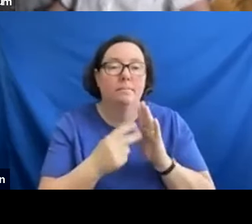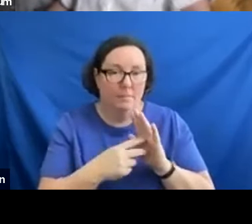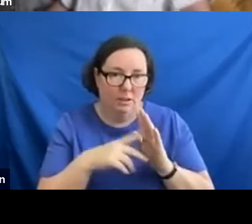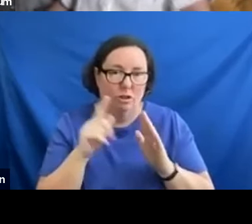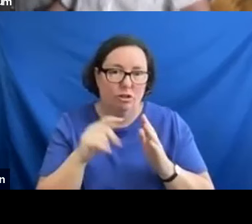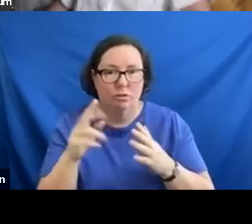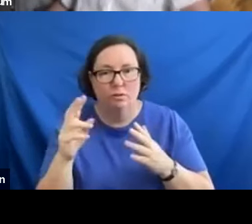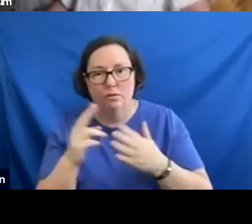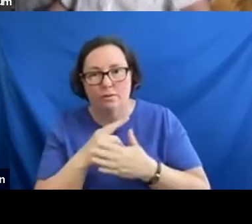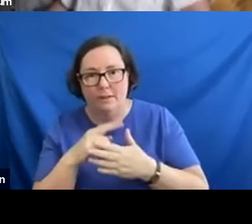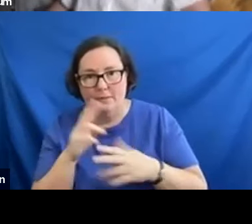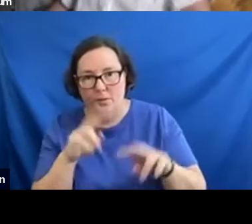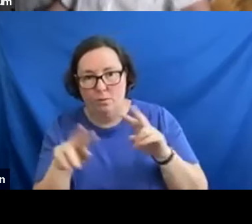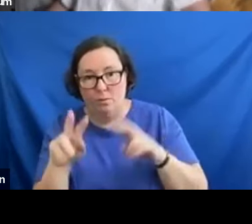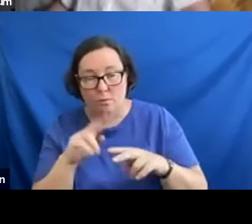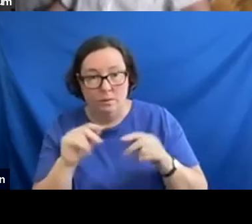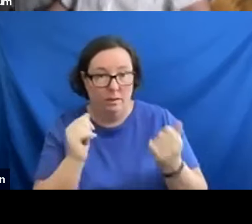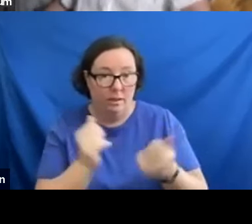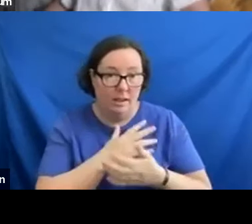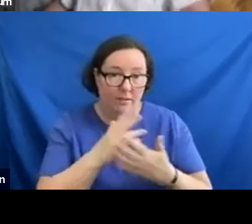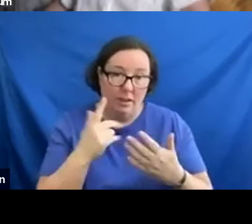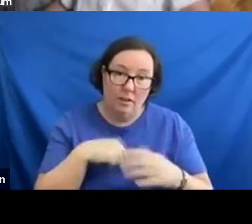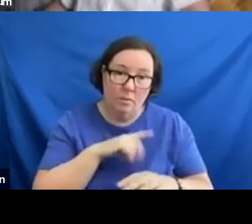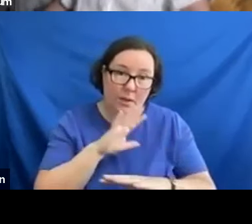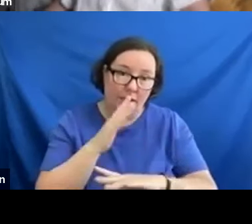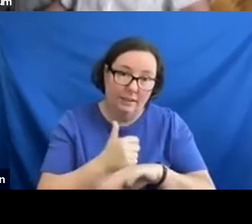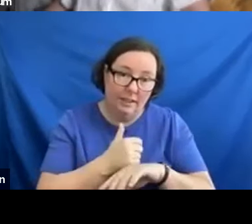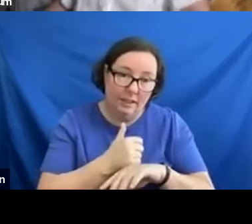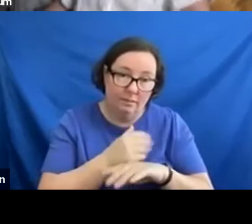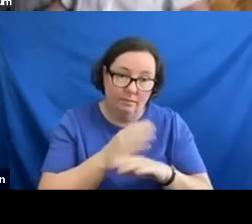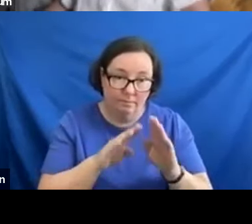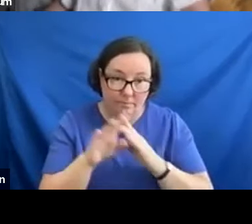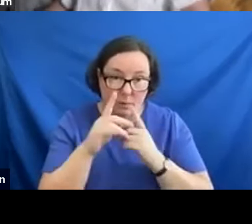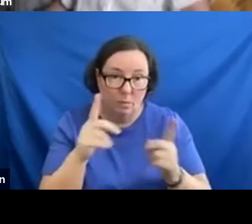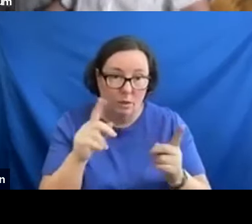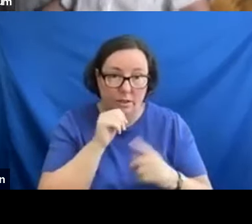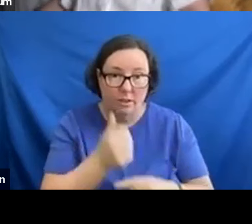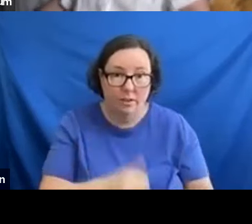see indeed whether all of the things that we've put in place are working.